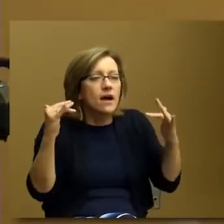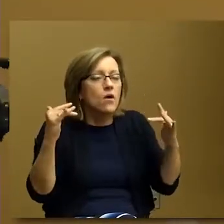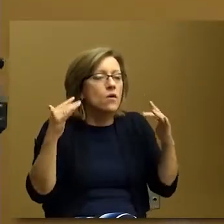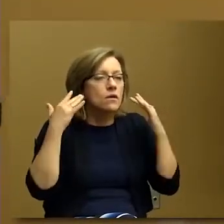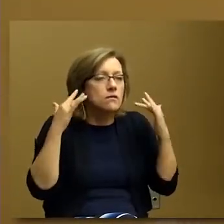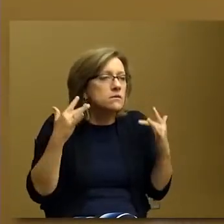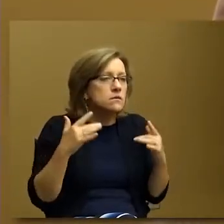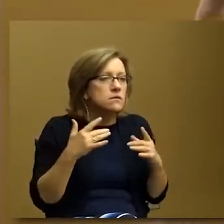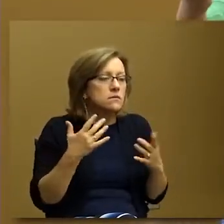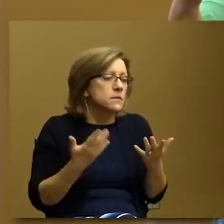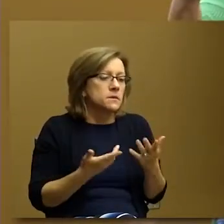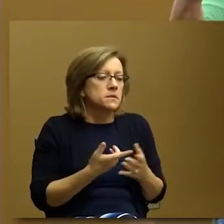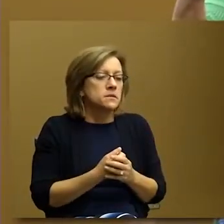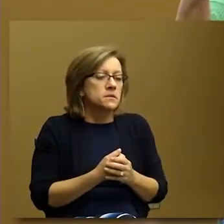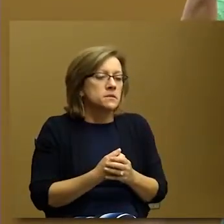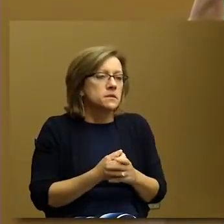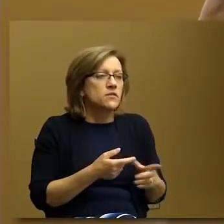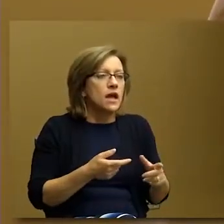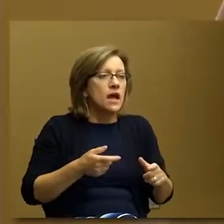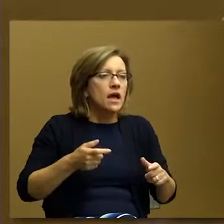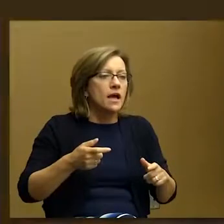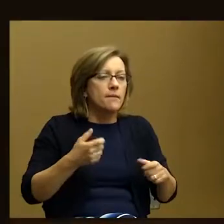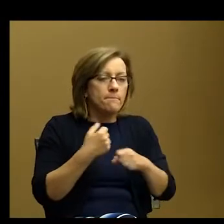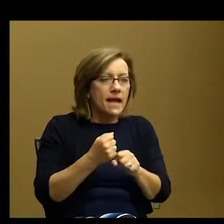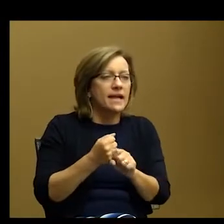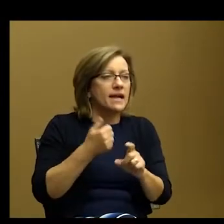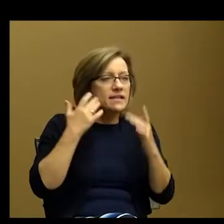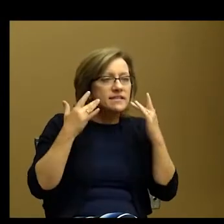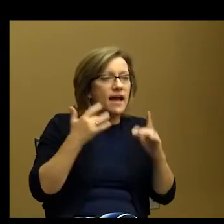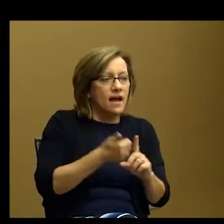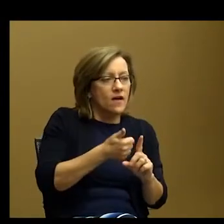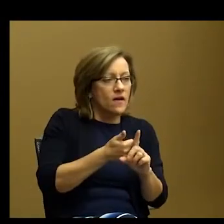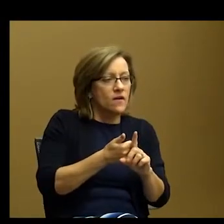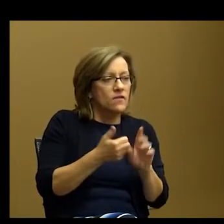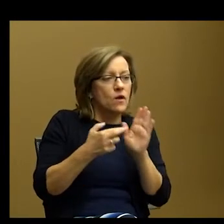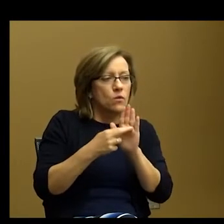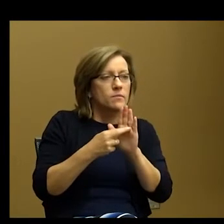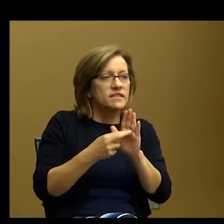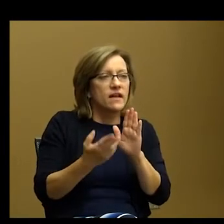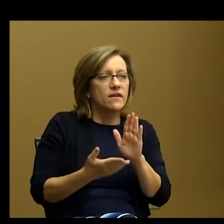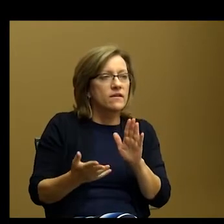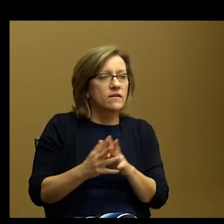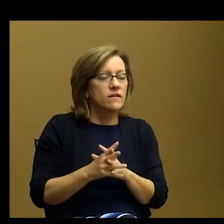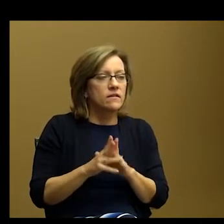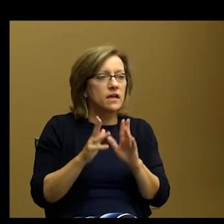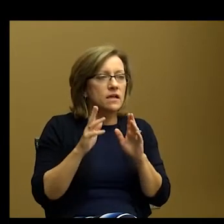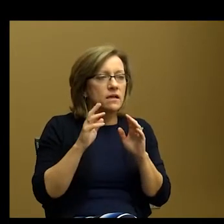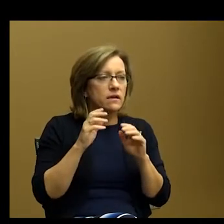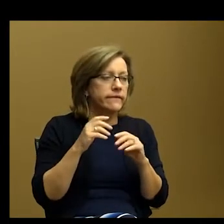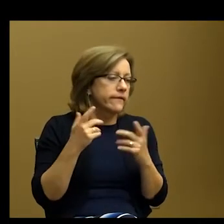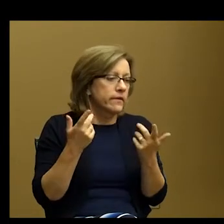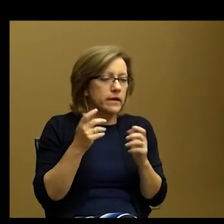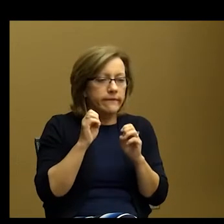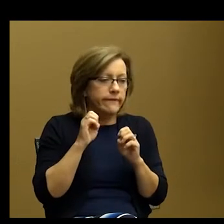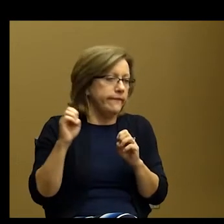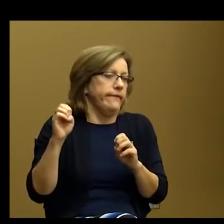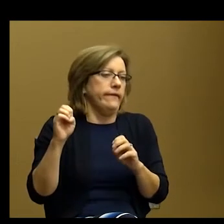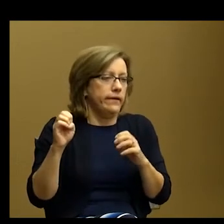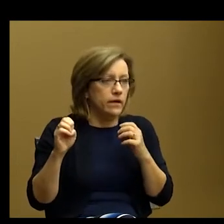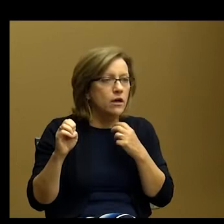a kid may make sounds that represent things. Means I